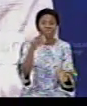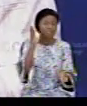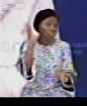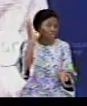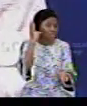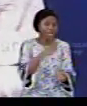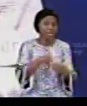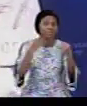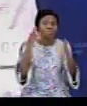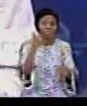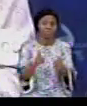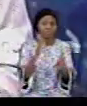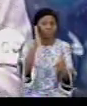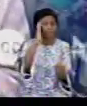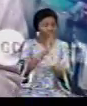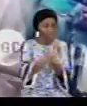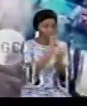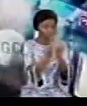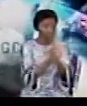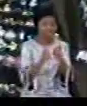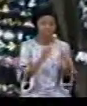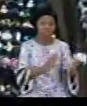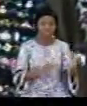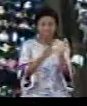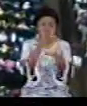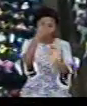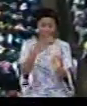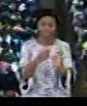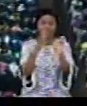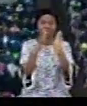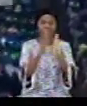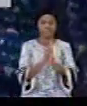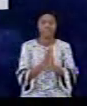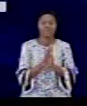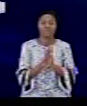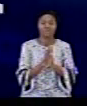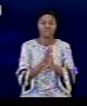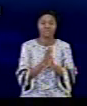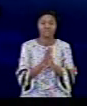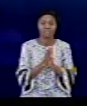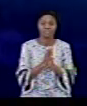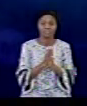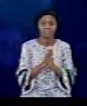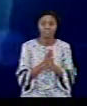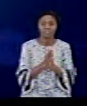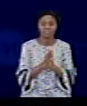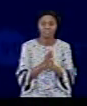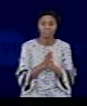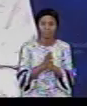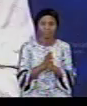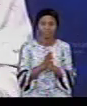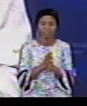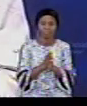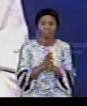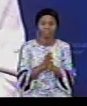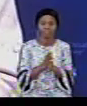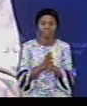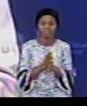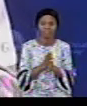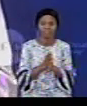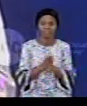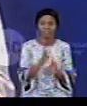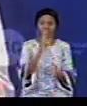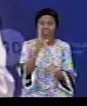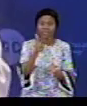in Jesus' name. Amen to this power shift. You've never seen anything like it before. Are you part